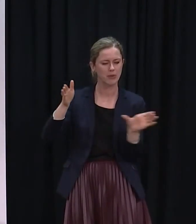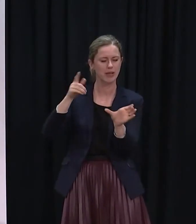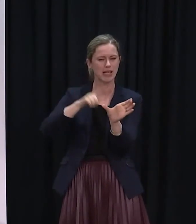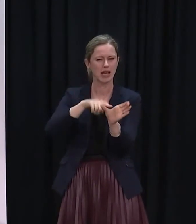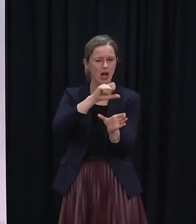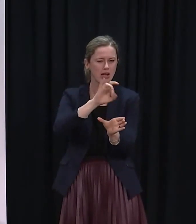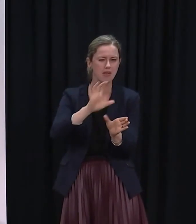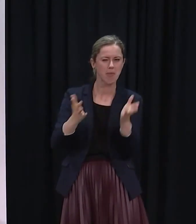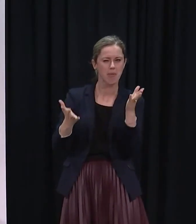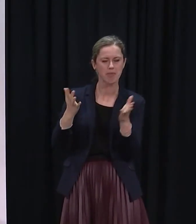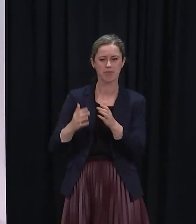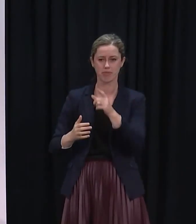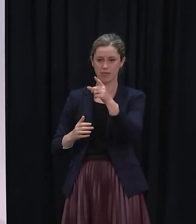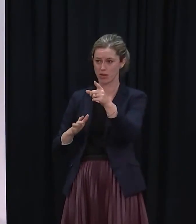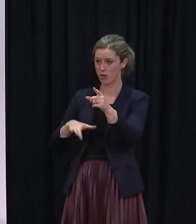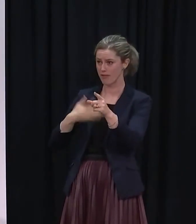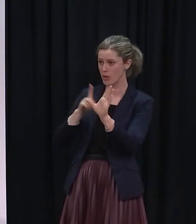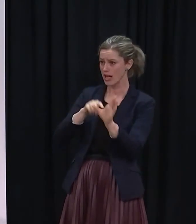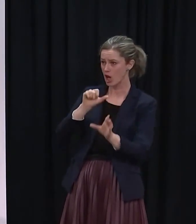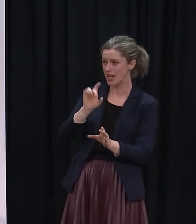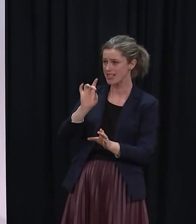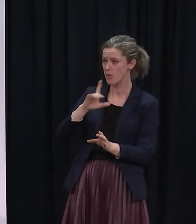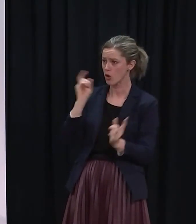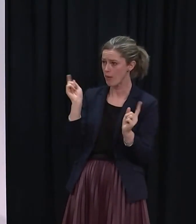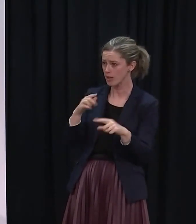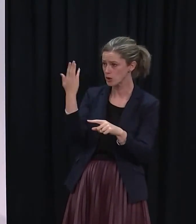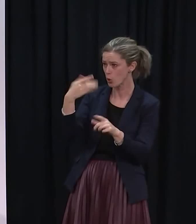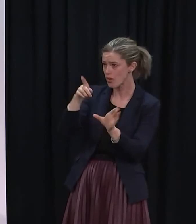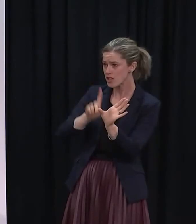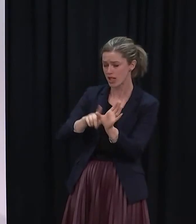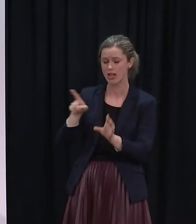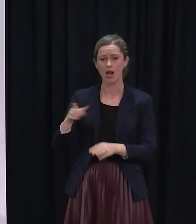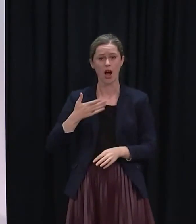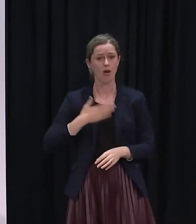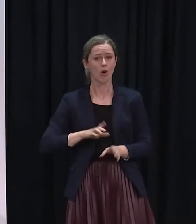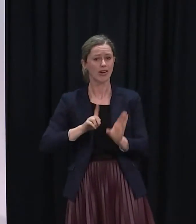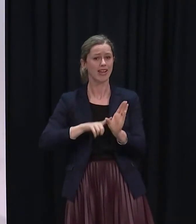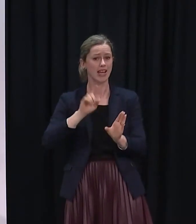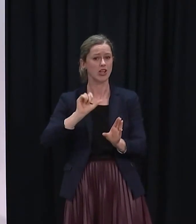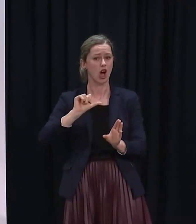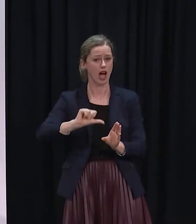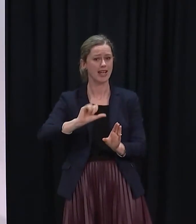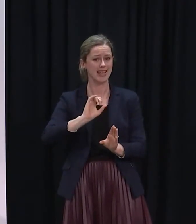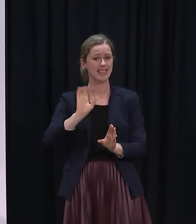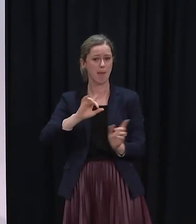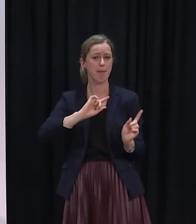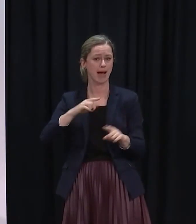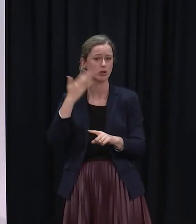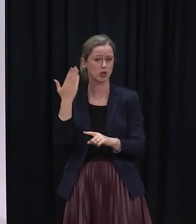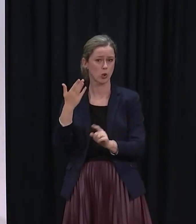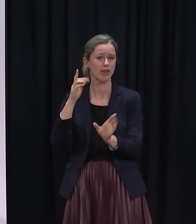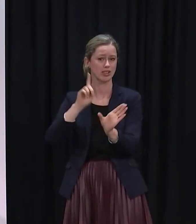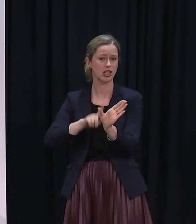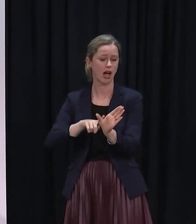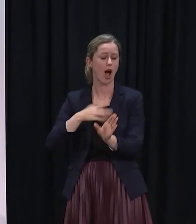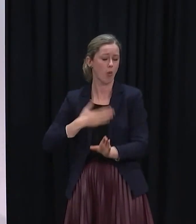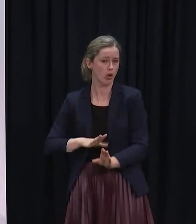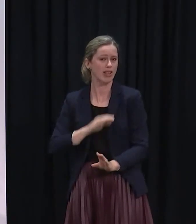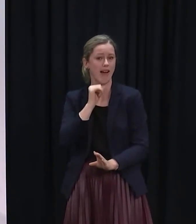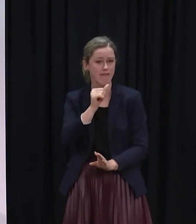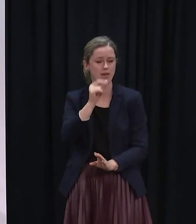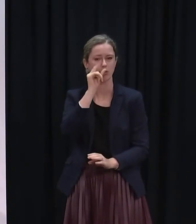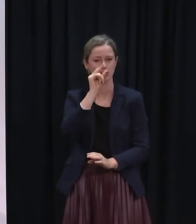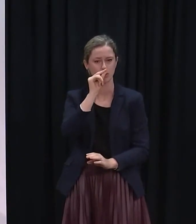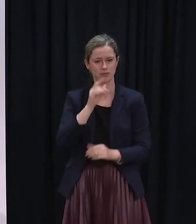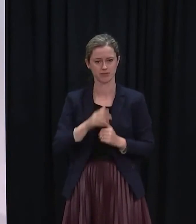10s with that. And they'll come back this year? I would like to see year 9 and 10s back at school this side of this year, if